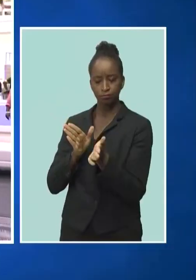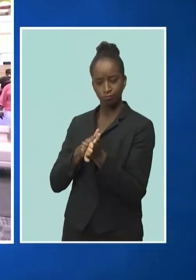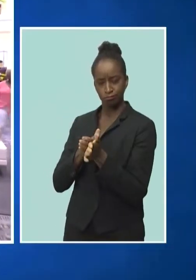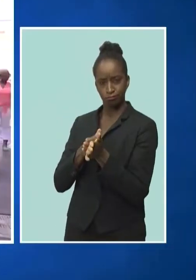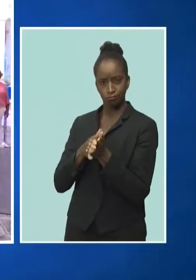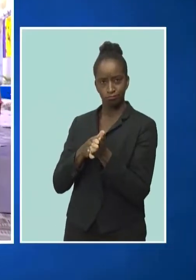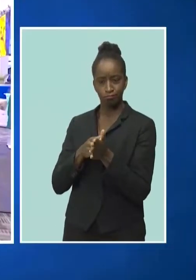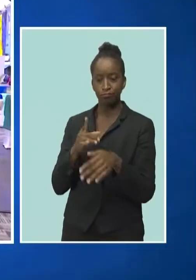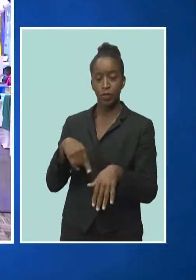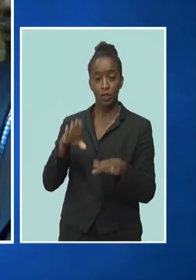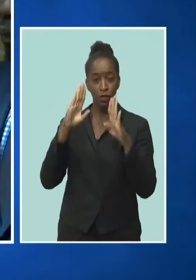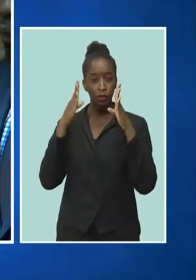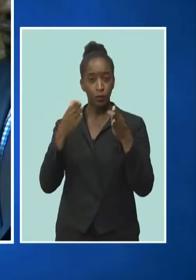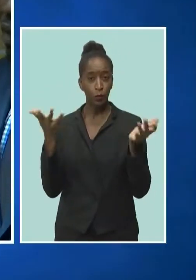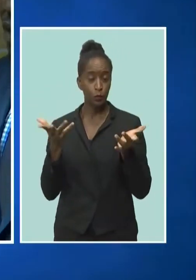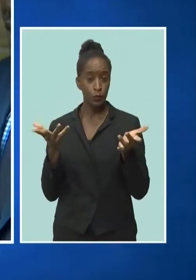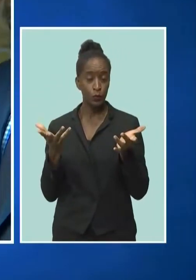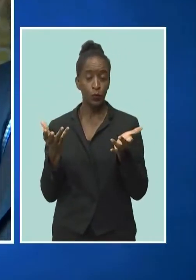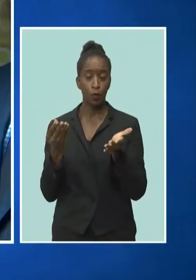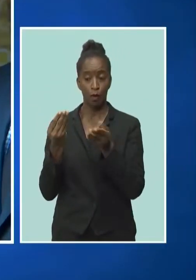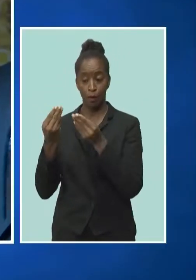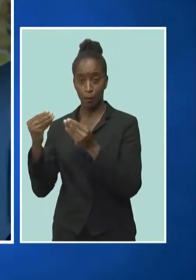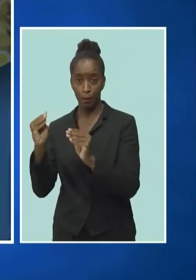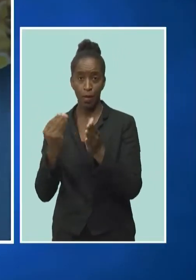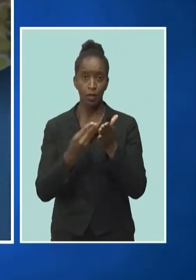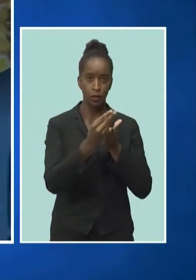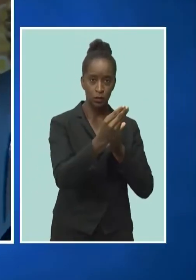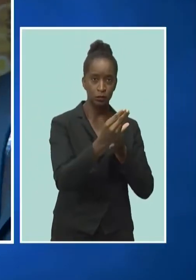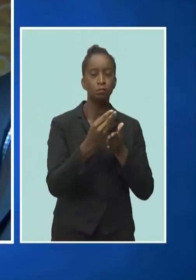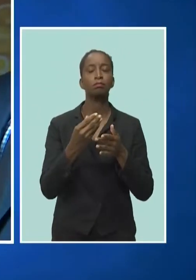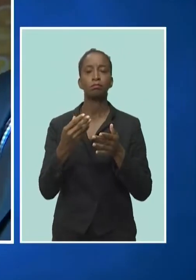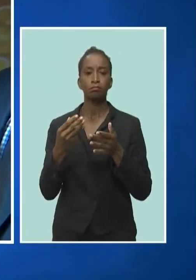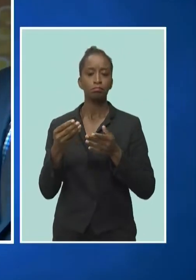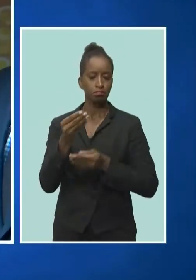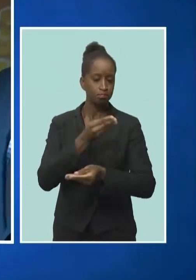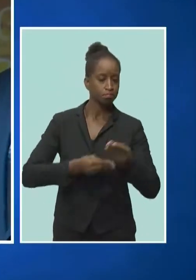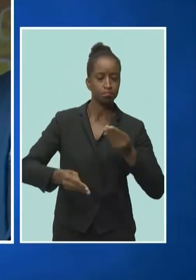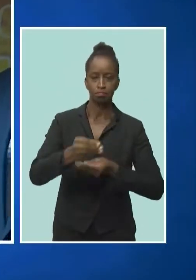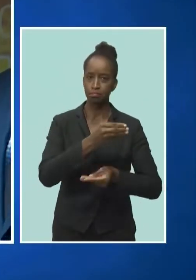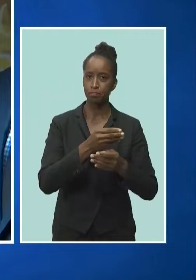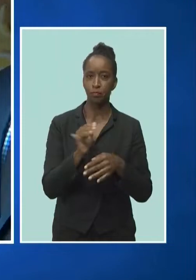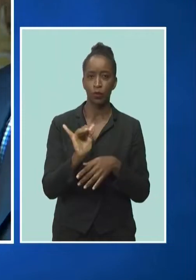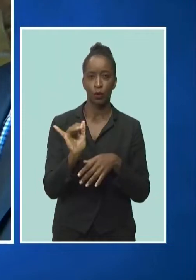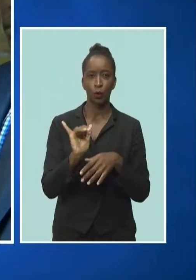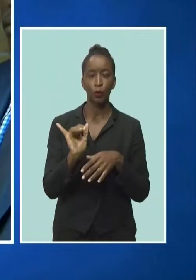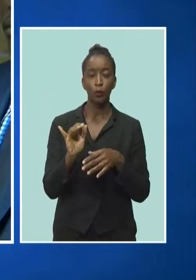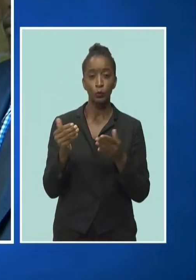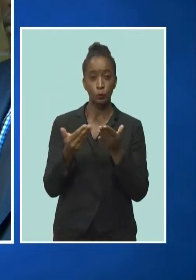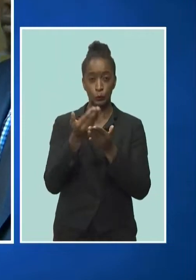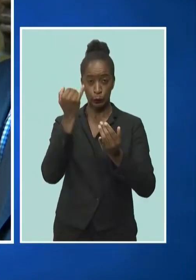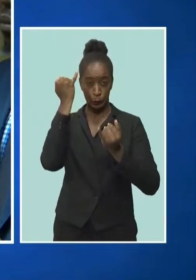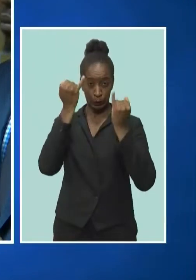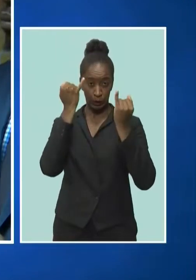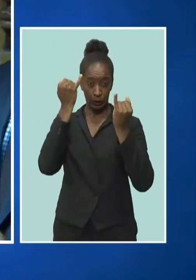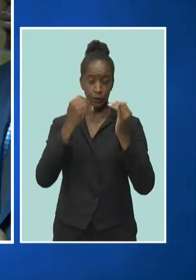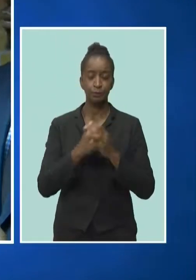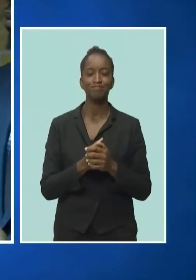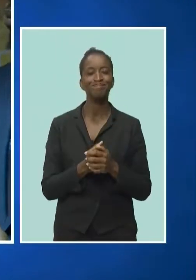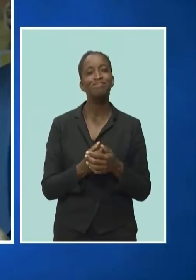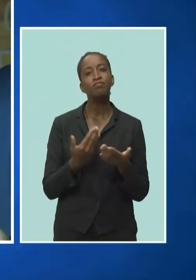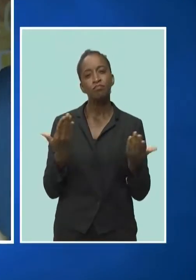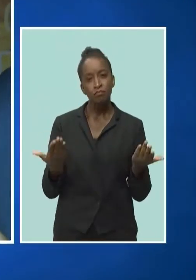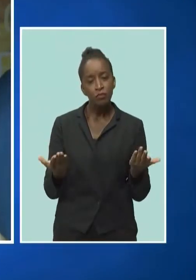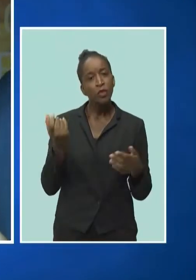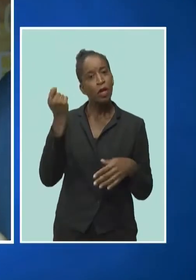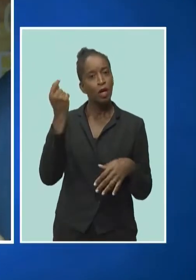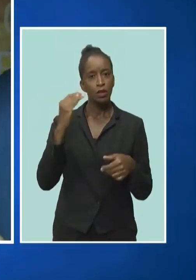innovation with the summit. As we all know, COVID has been that disruptor for all of us. Ironically, in the early part of COVID,